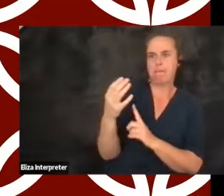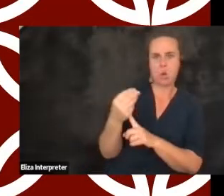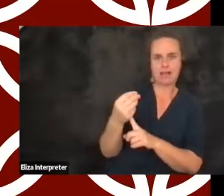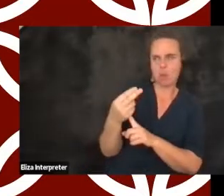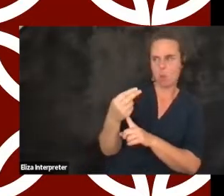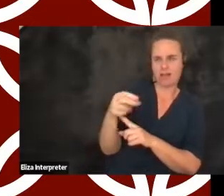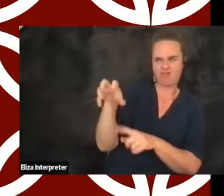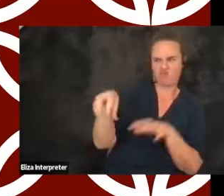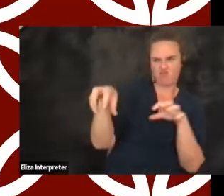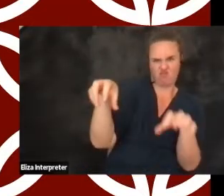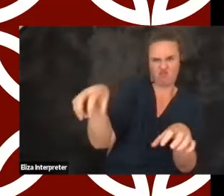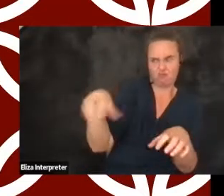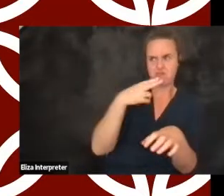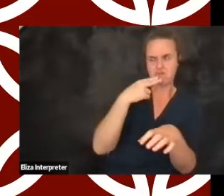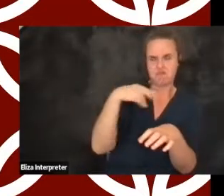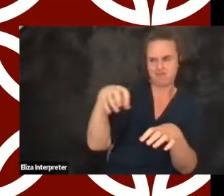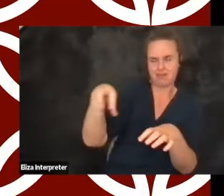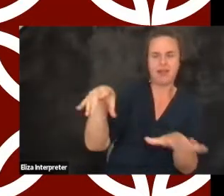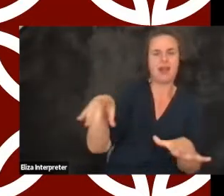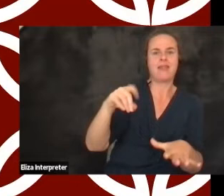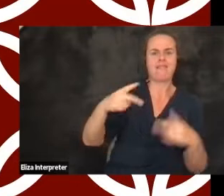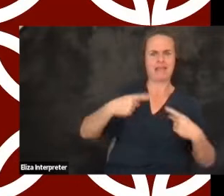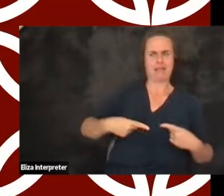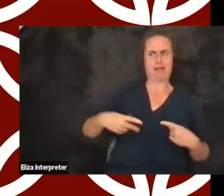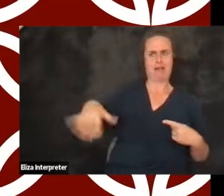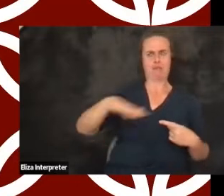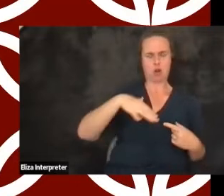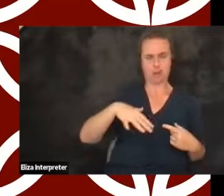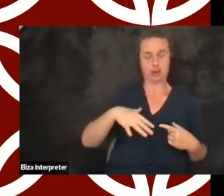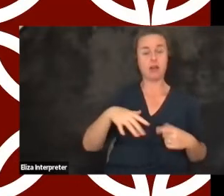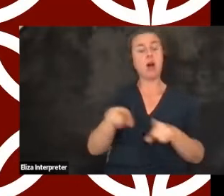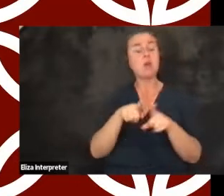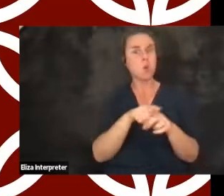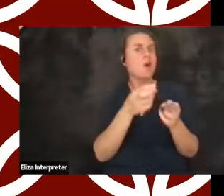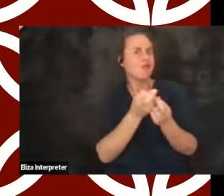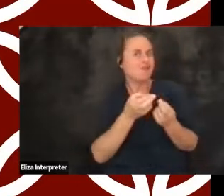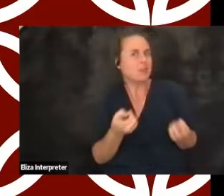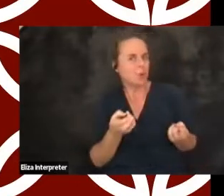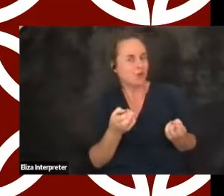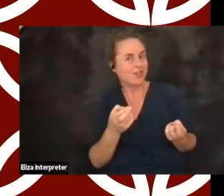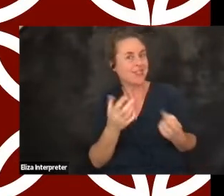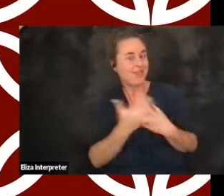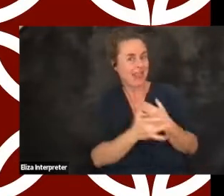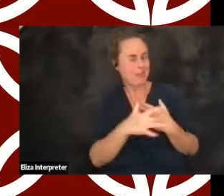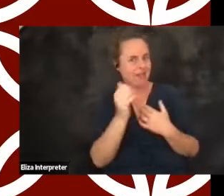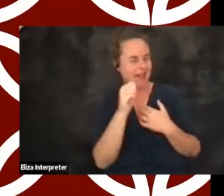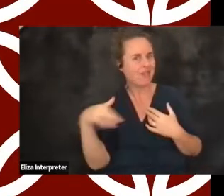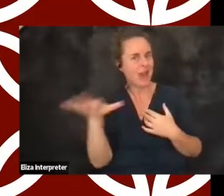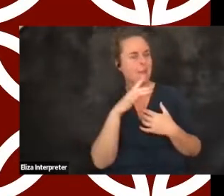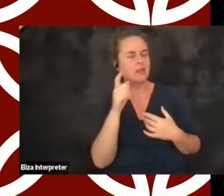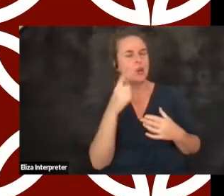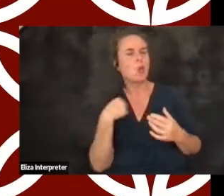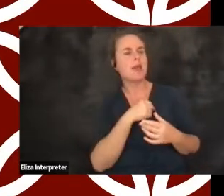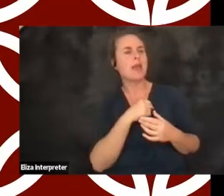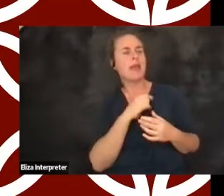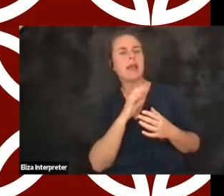the resources that we rely on to orient ourselves to where we are and who we're with, like the